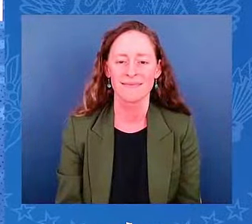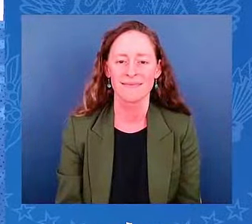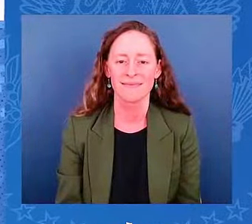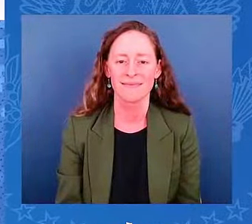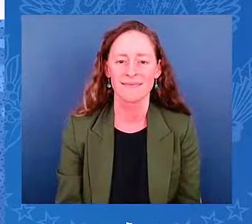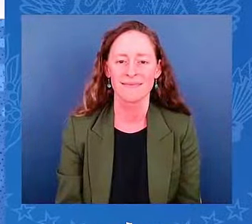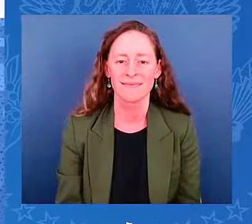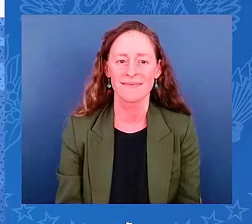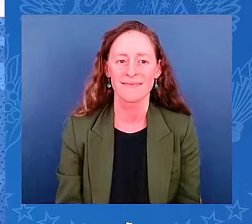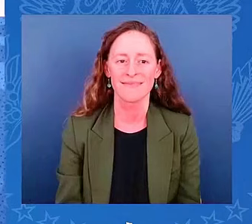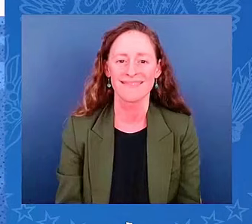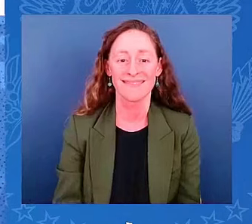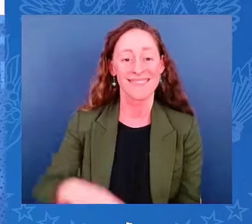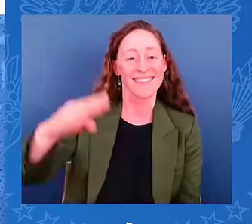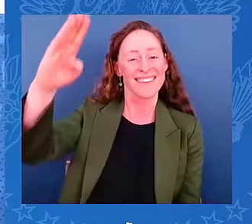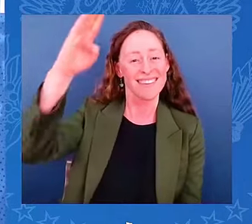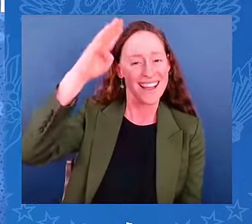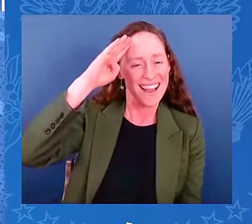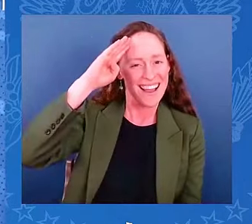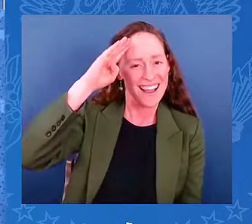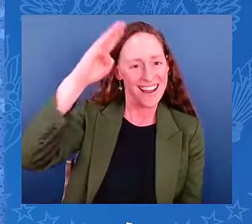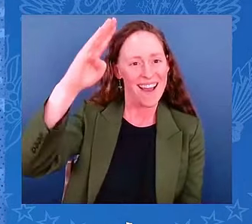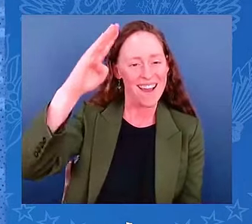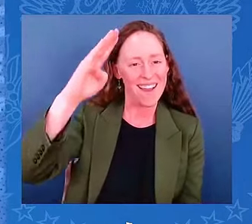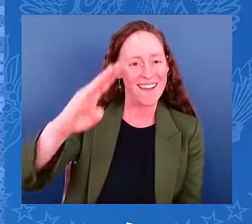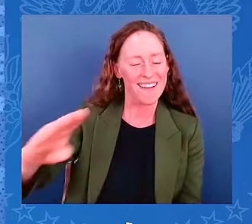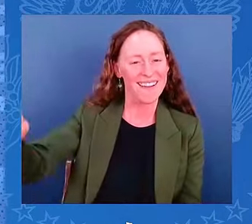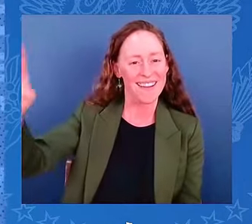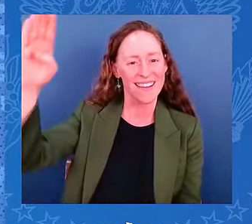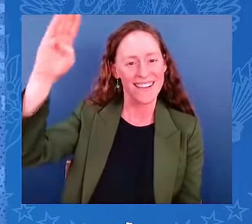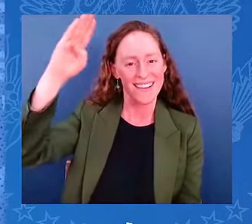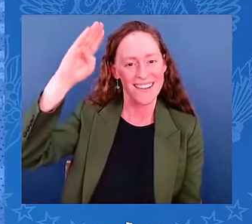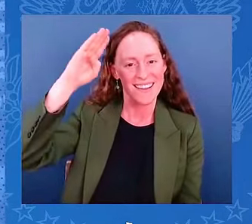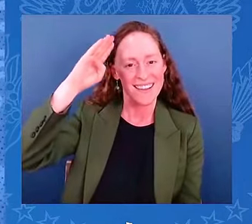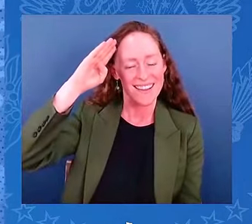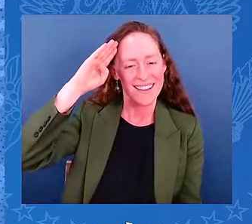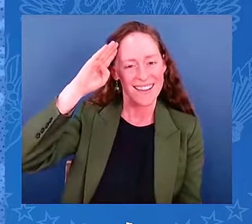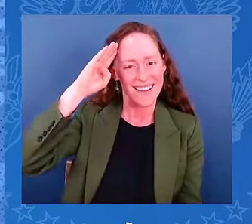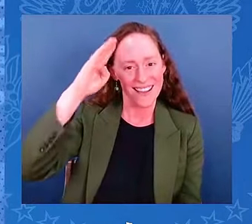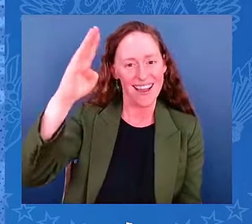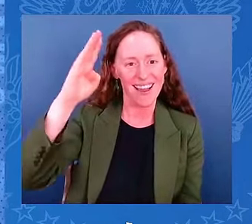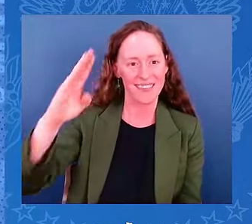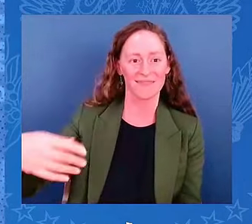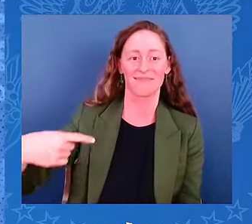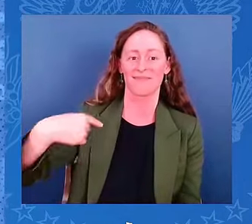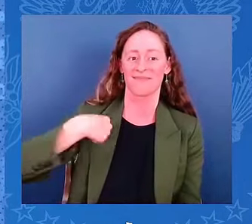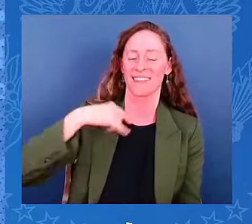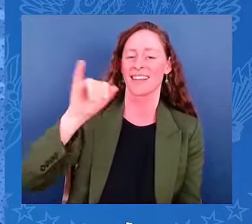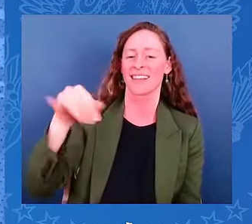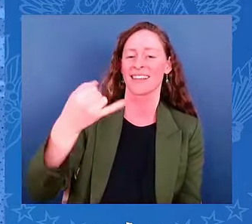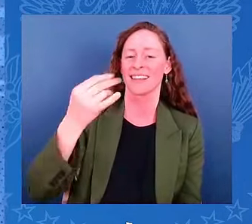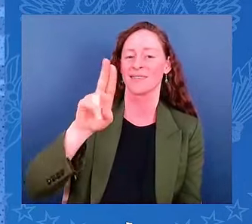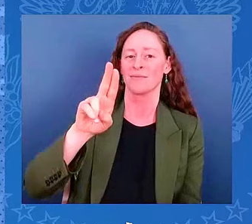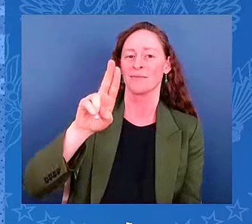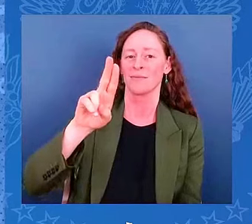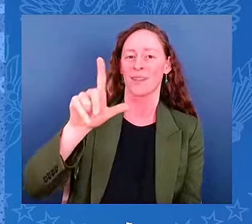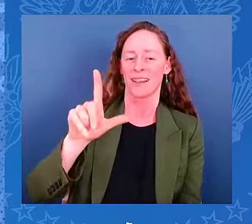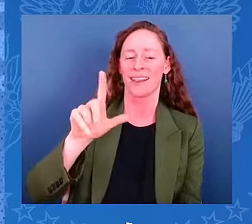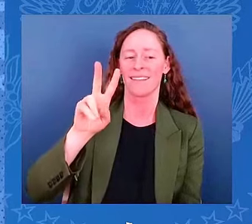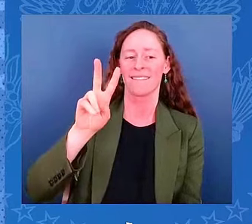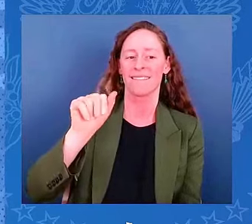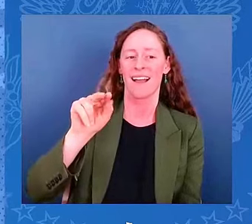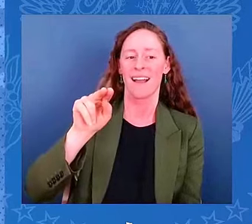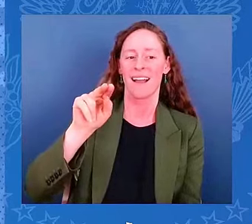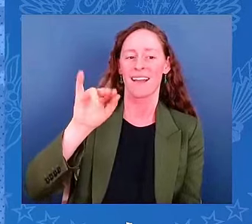Hello, everyone. My name is Javonya McDowell. I'm from Atlanta, Georgia.